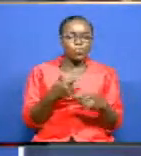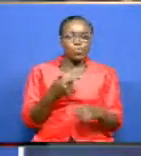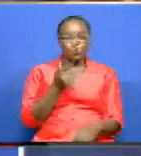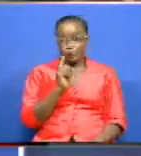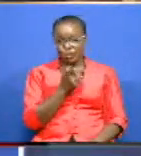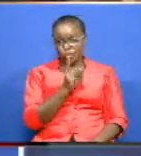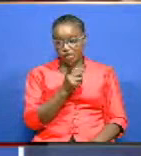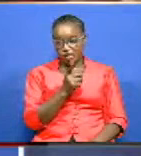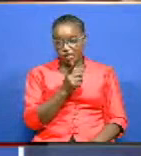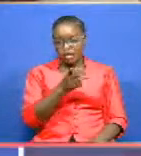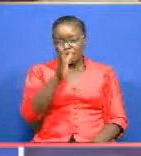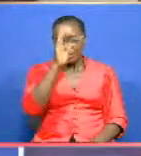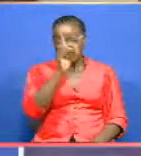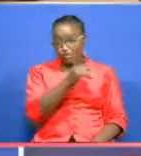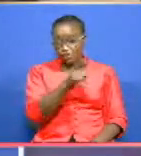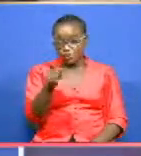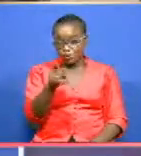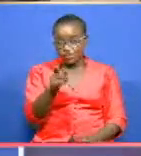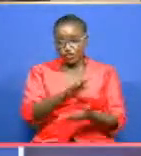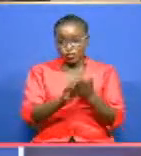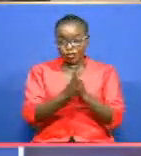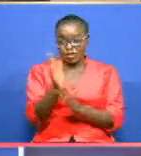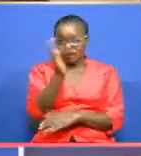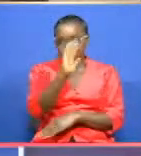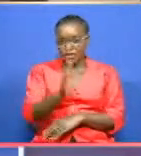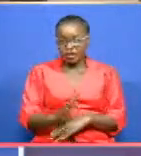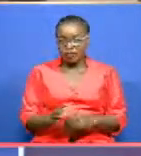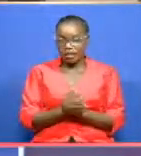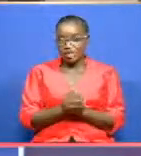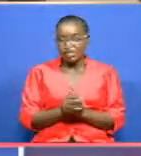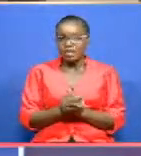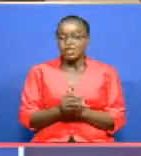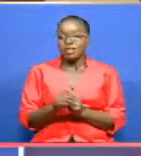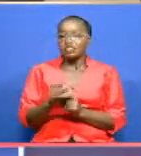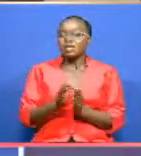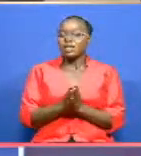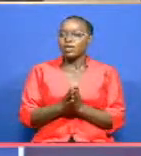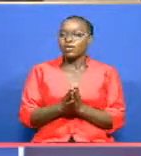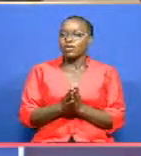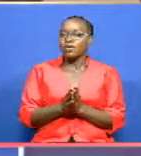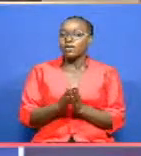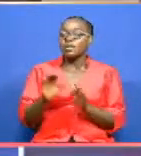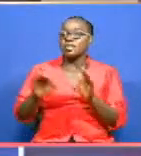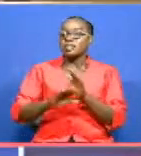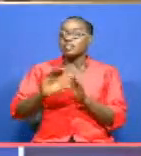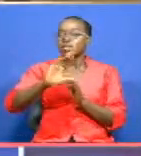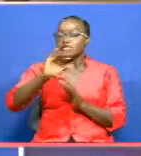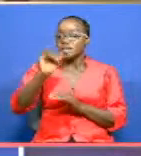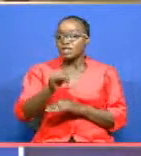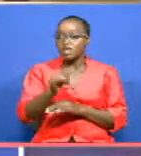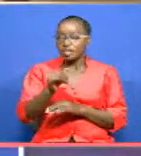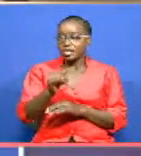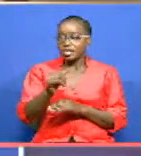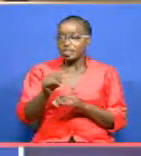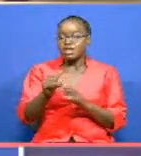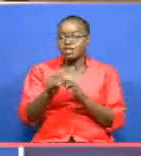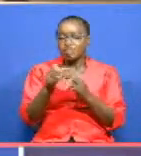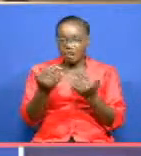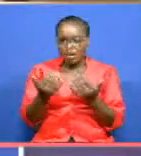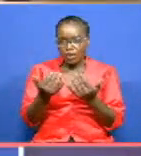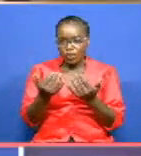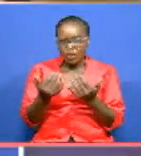God will never forgive you. Justice Philomena Mwilu, who took over as Chief Justice in acting capacity, hailed him